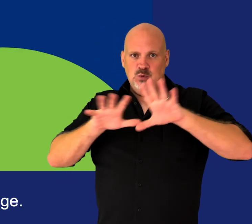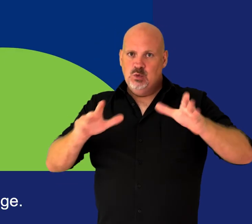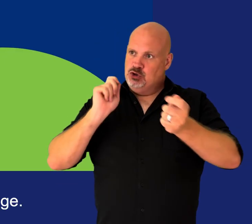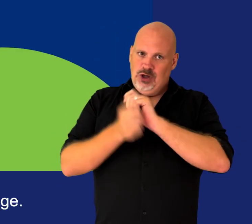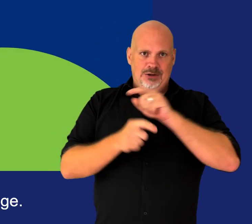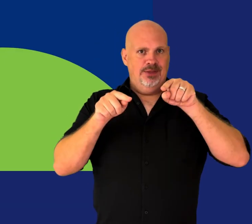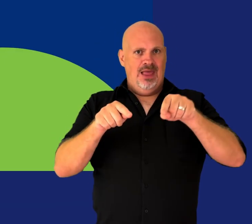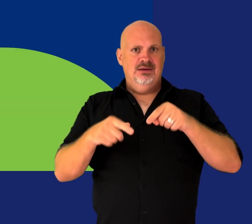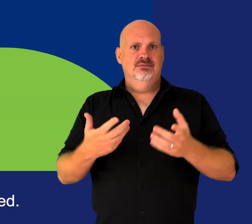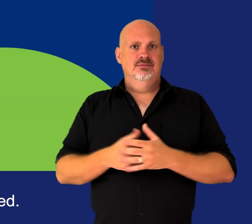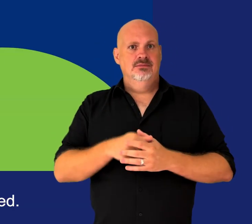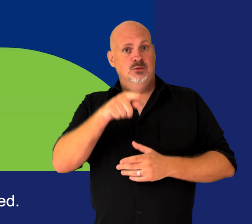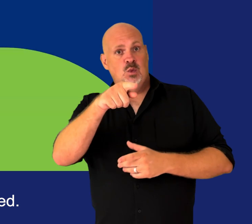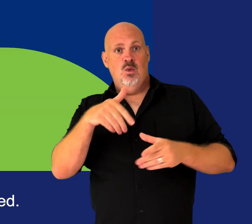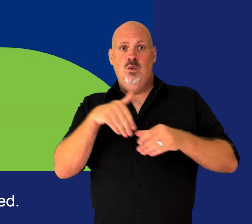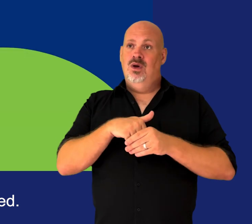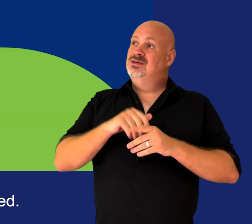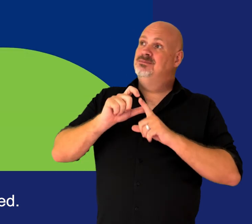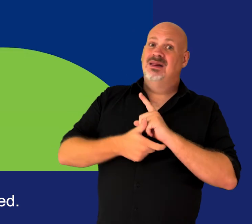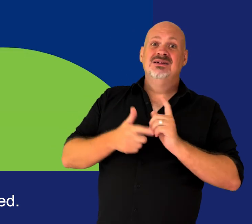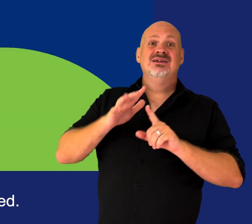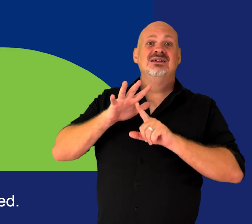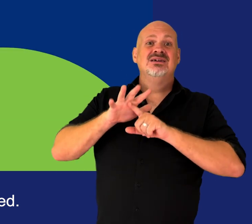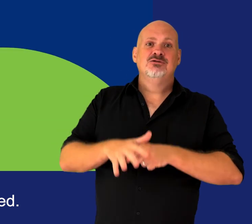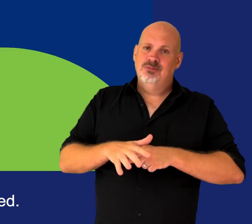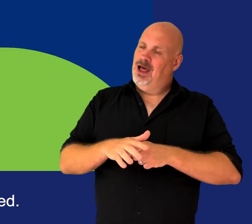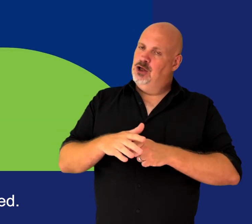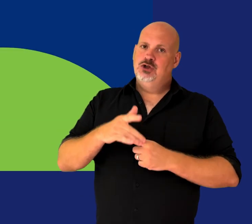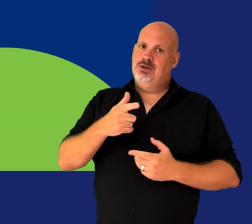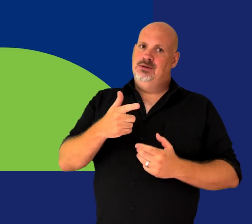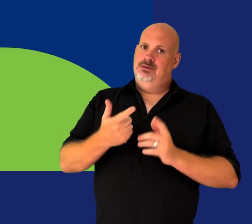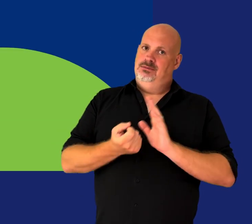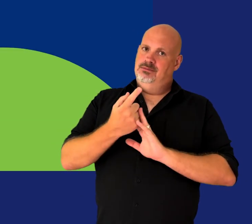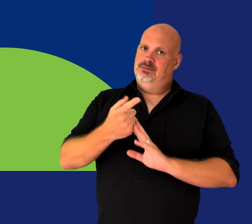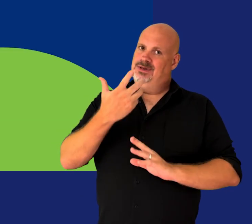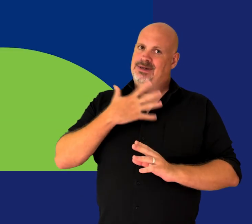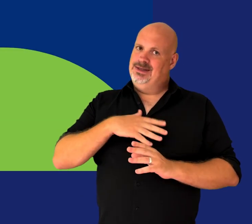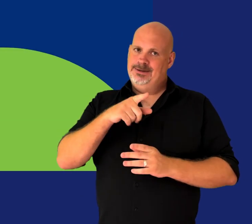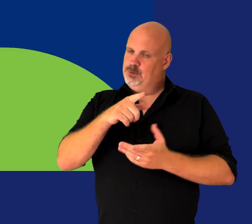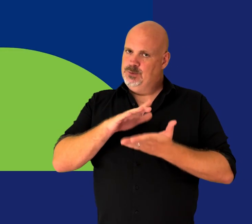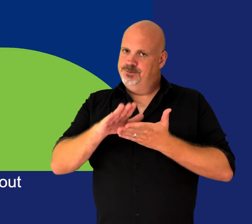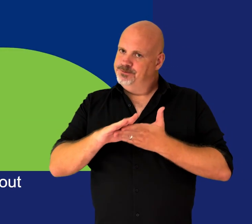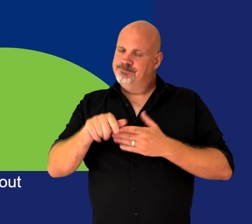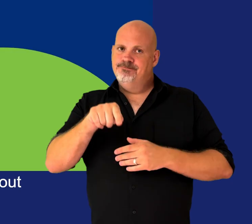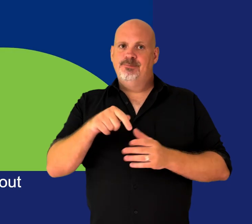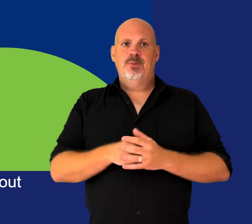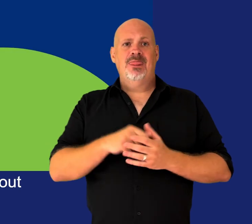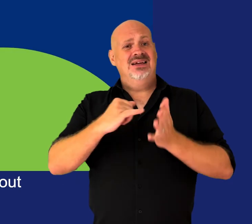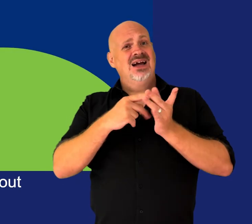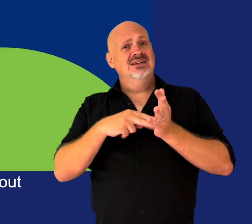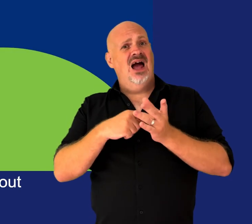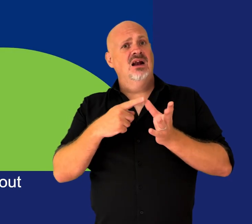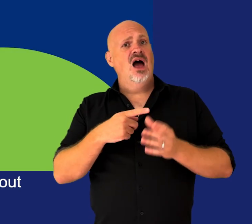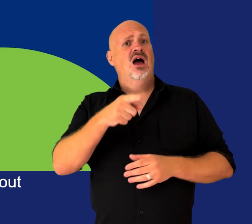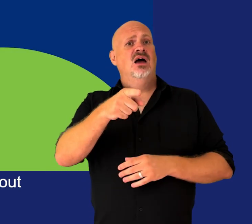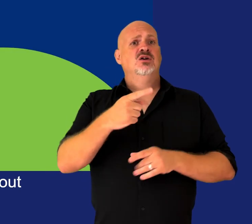to change. And your point around disability discrimination needing to be addressed, agree with that completely. And then Santana, when you're